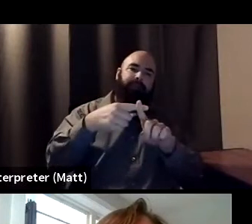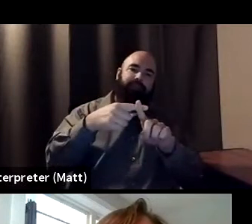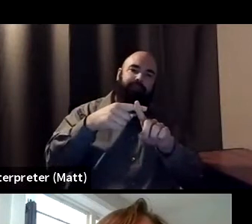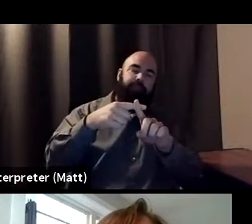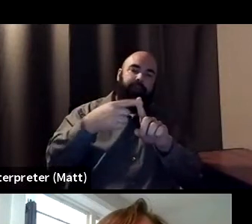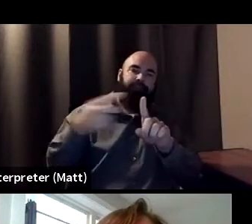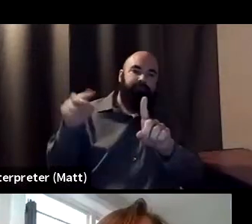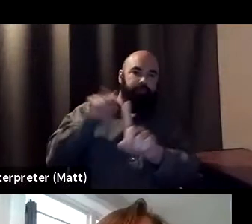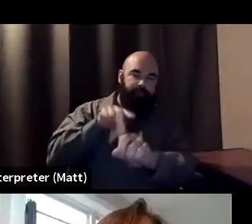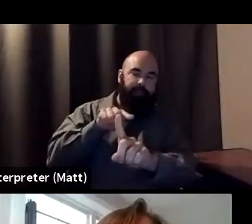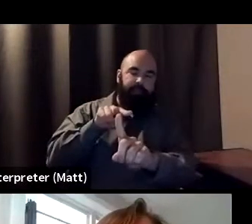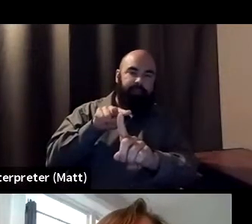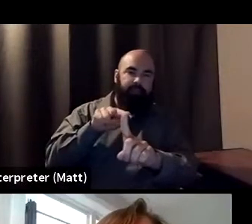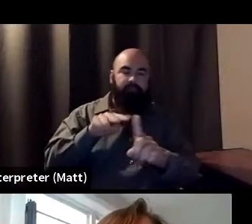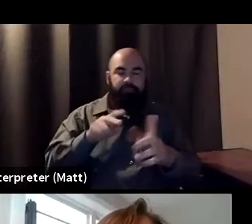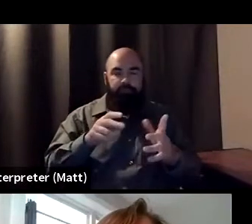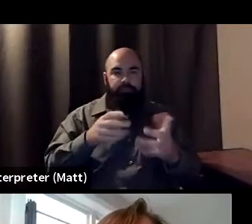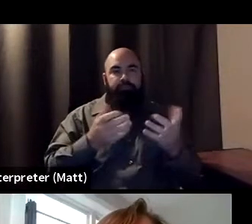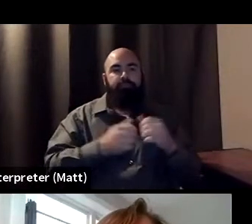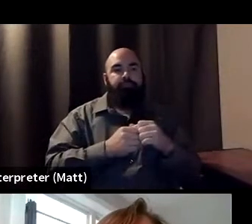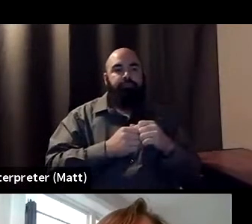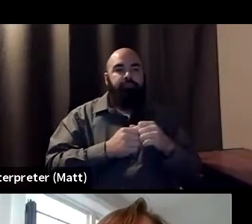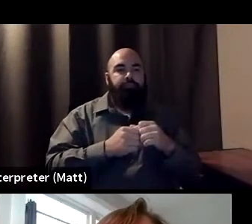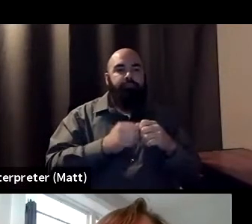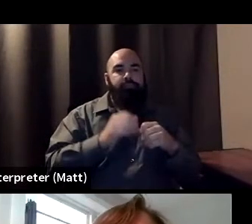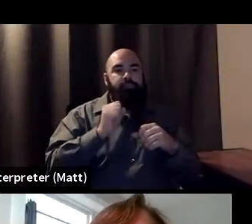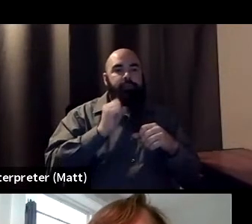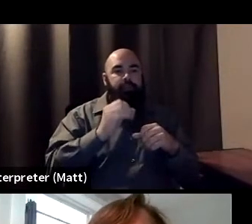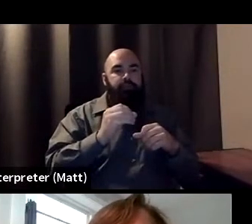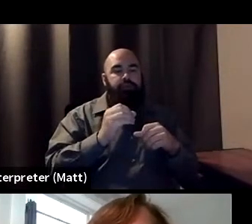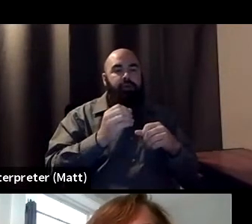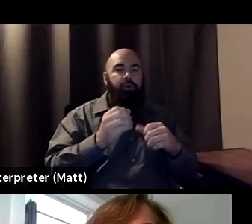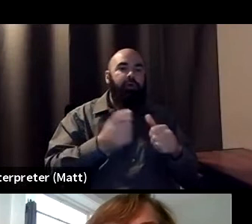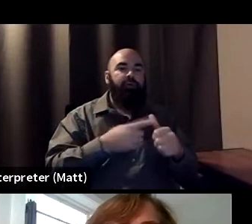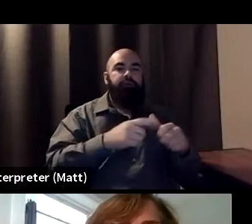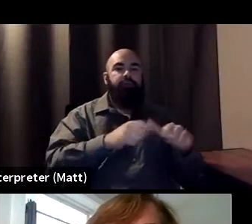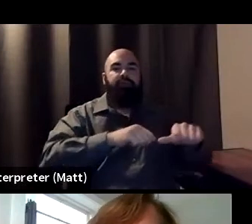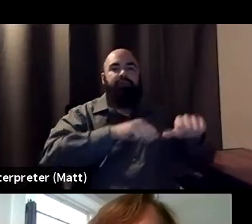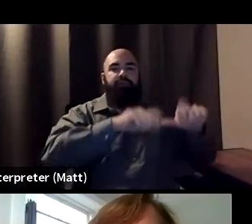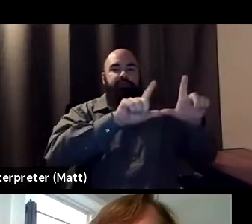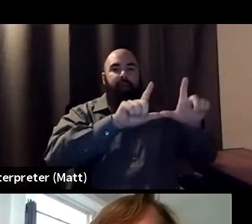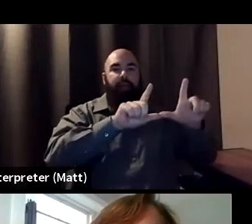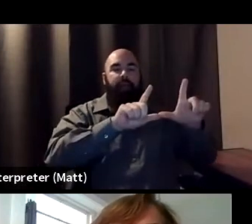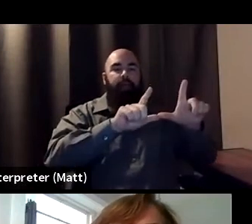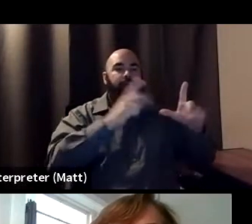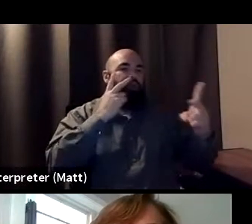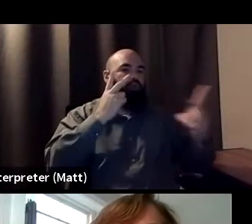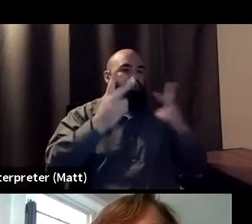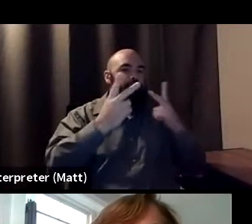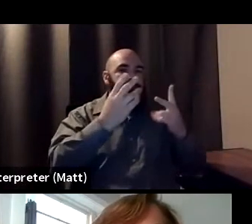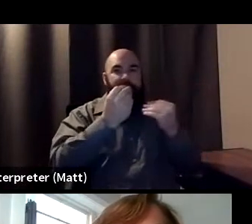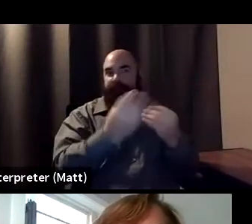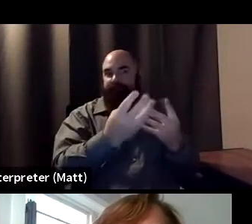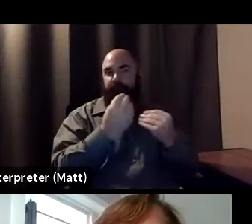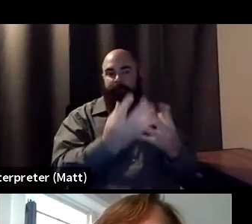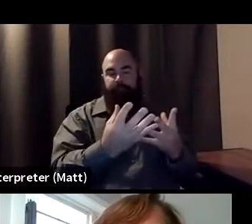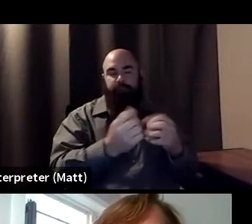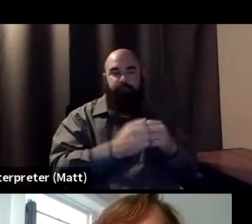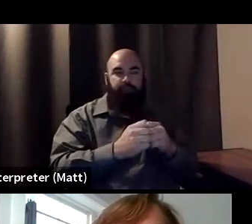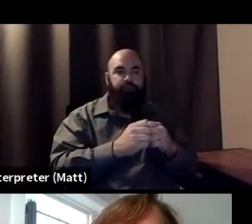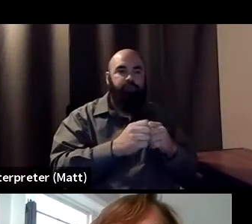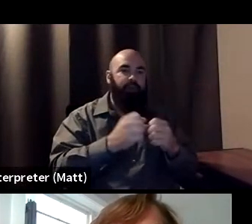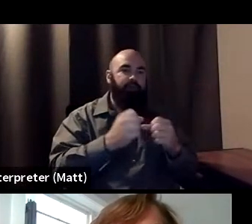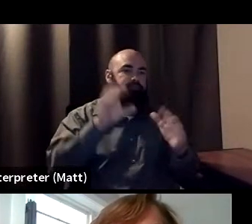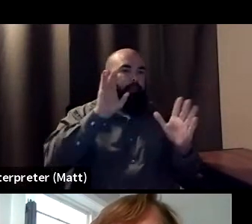as much as possible. So, as soon as these slides are up, I think the pictures tell the story of